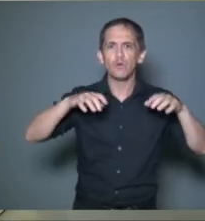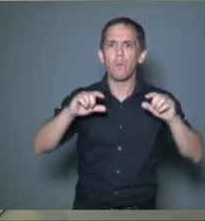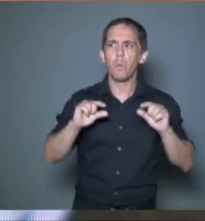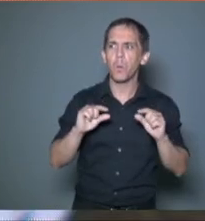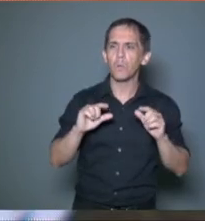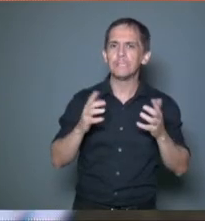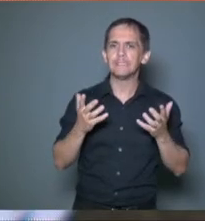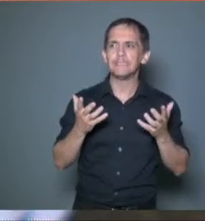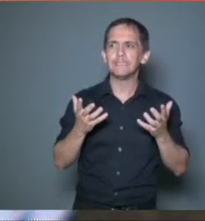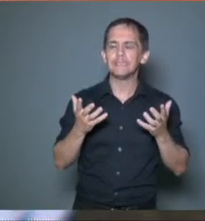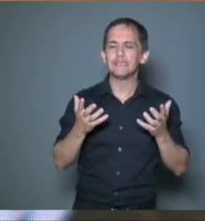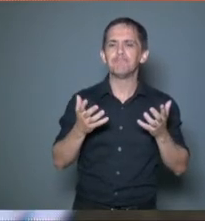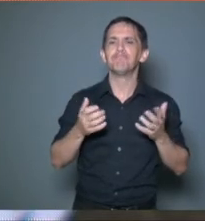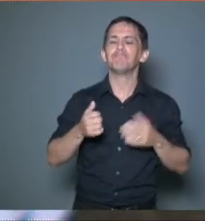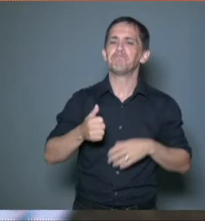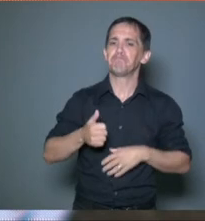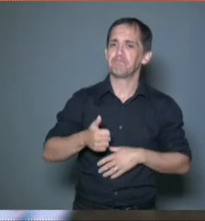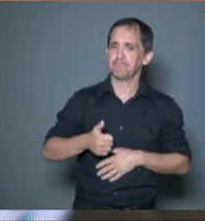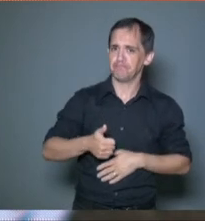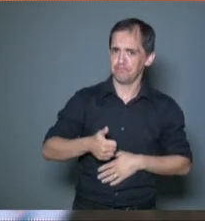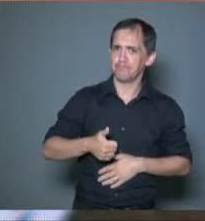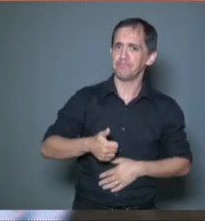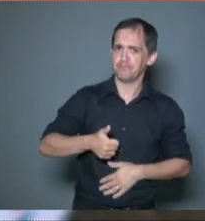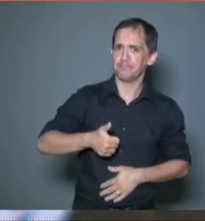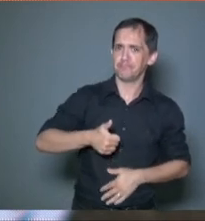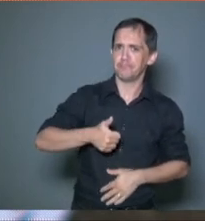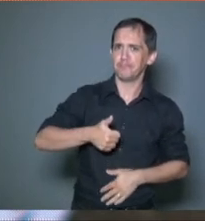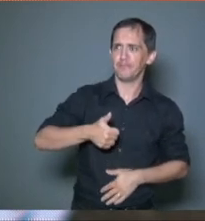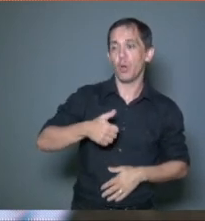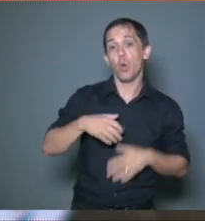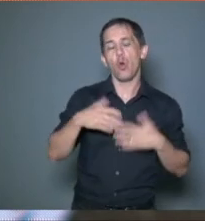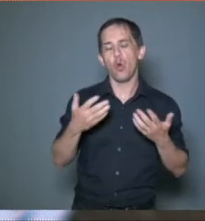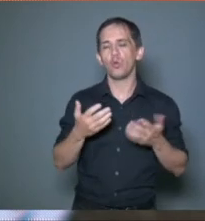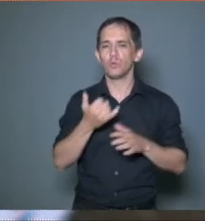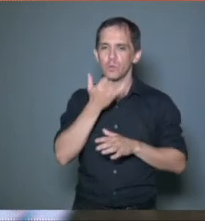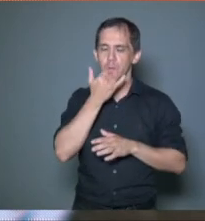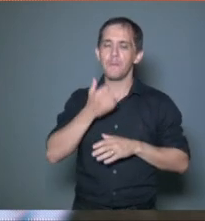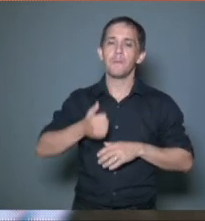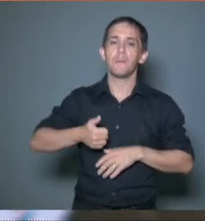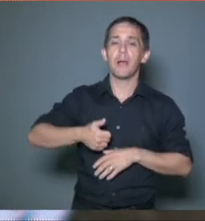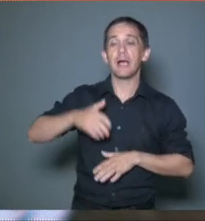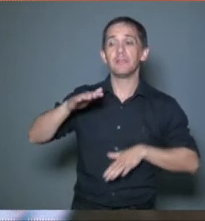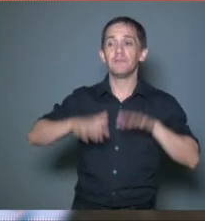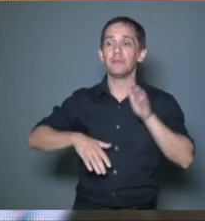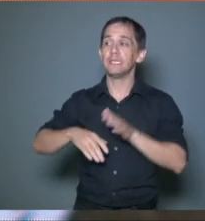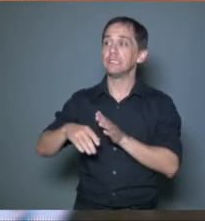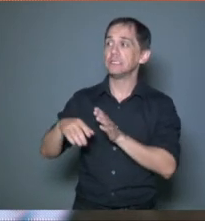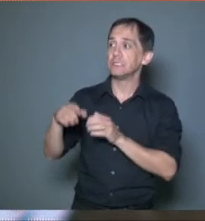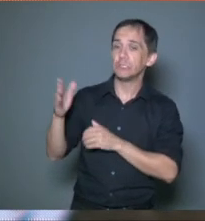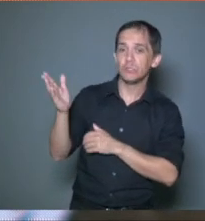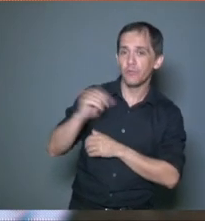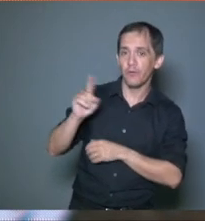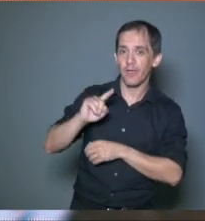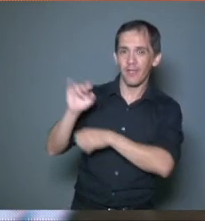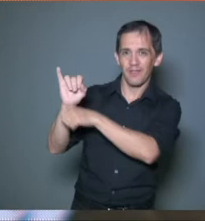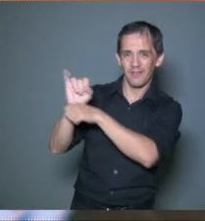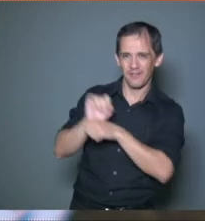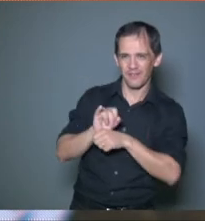not be convenient to plant into new areas. So that limits supply. And because of